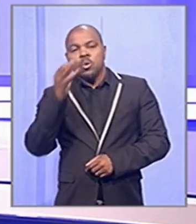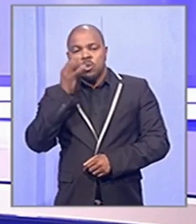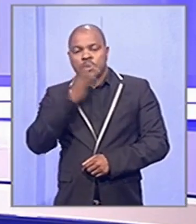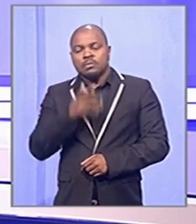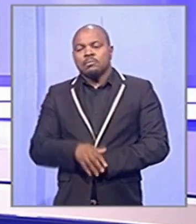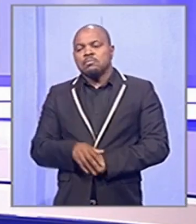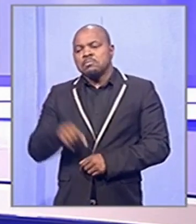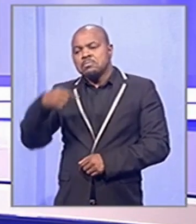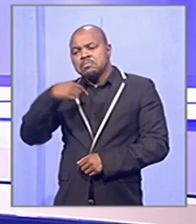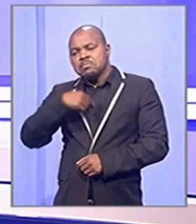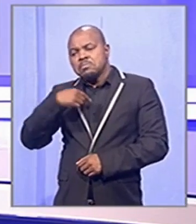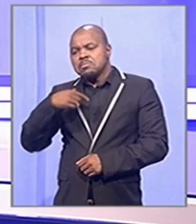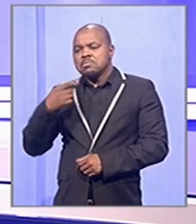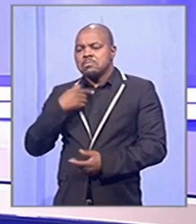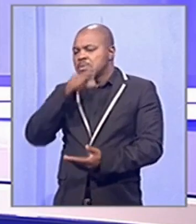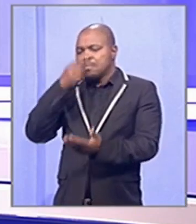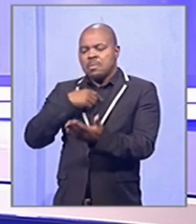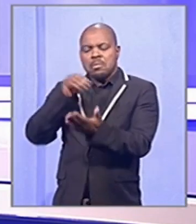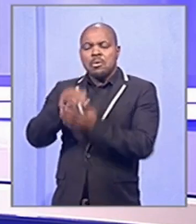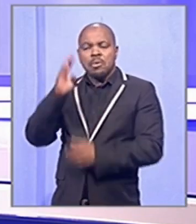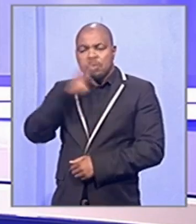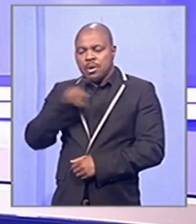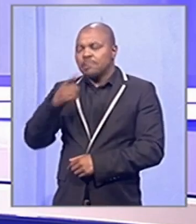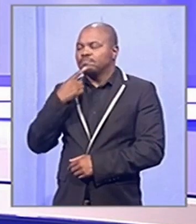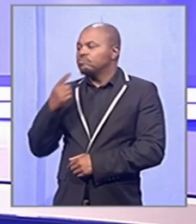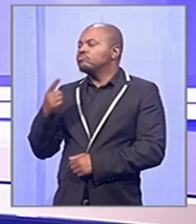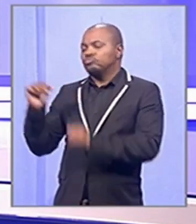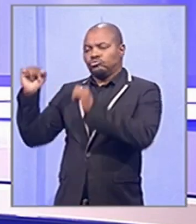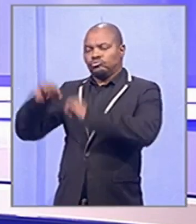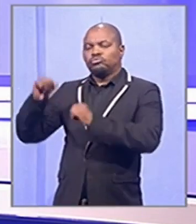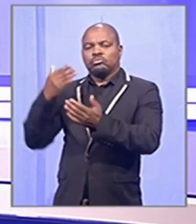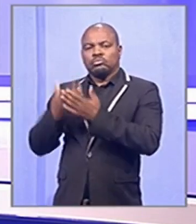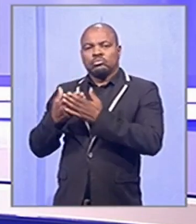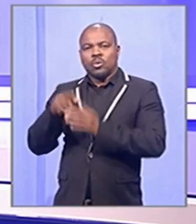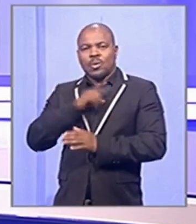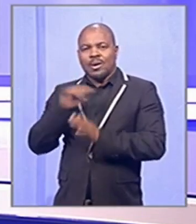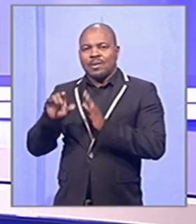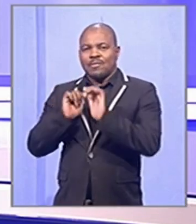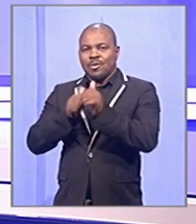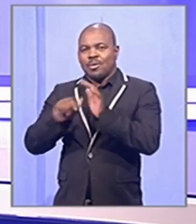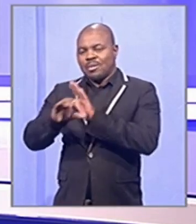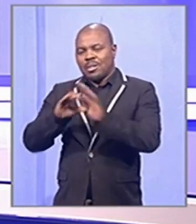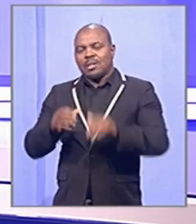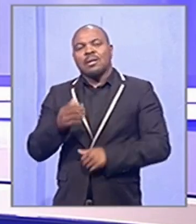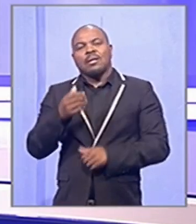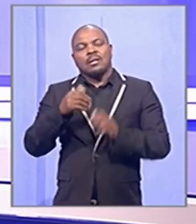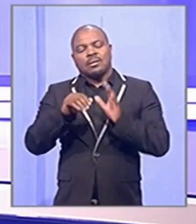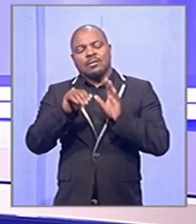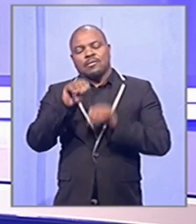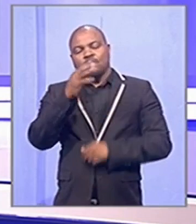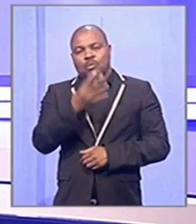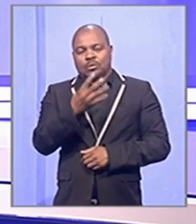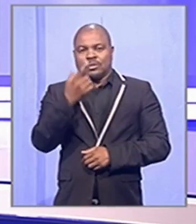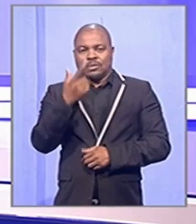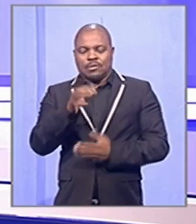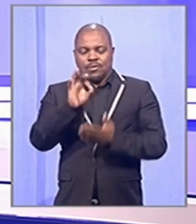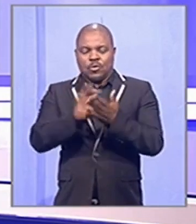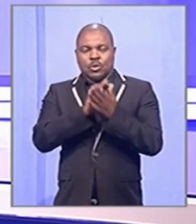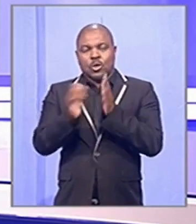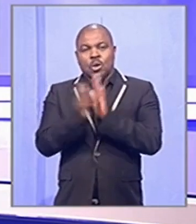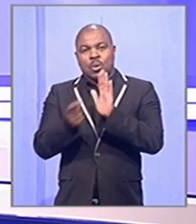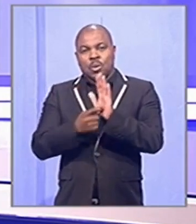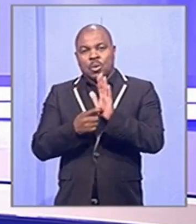Lekgotla la dikgetho le sa tswa ananela boipiletso ba Zuma bo neng bo le kgahlano le ho se kenyelletswe lenaneng la bonkgetheng ba